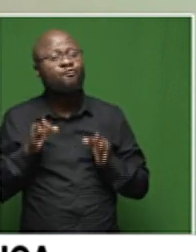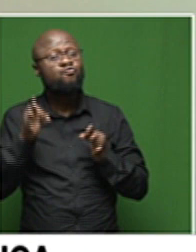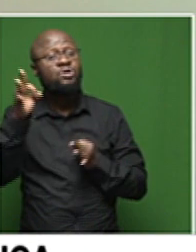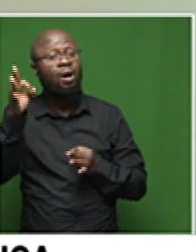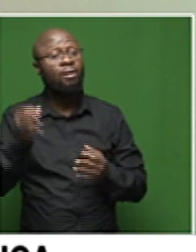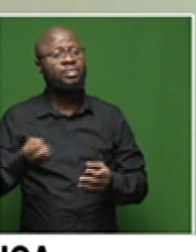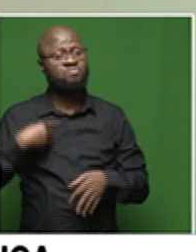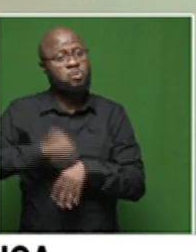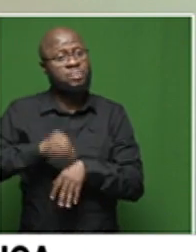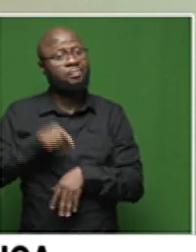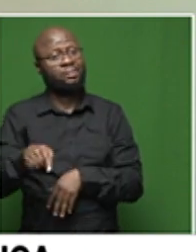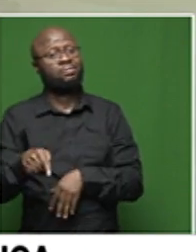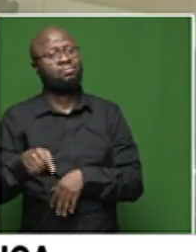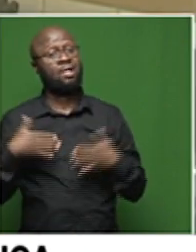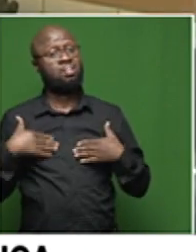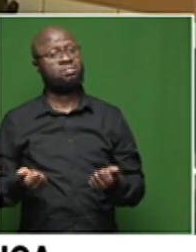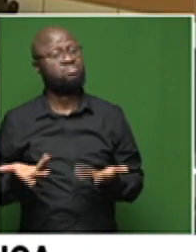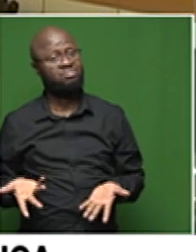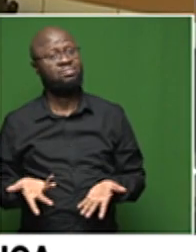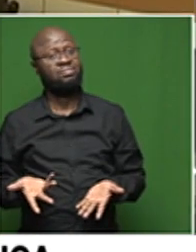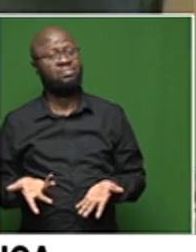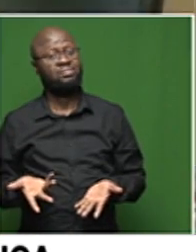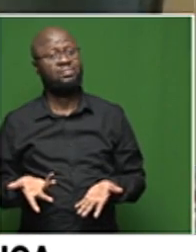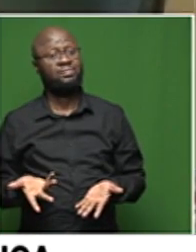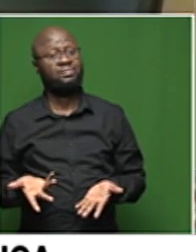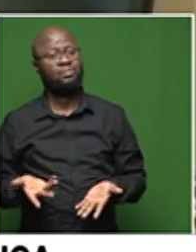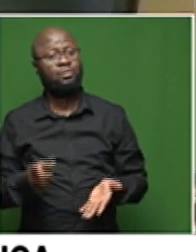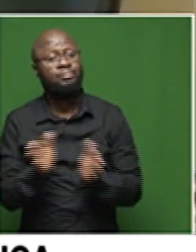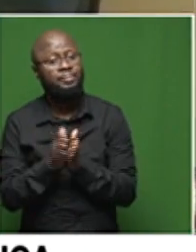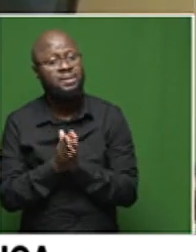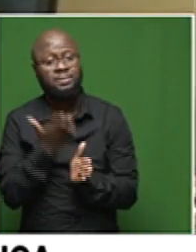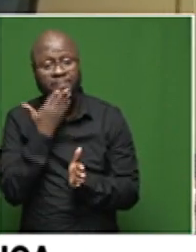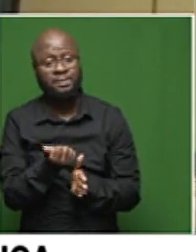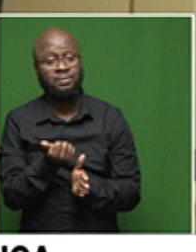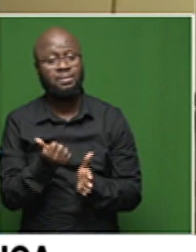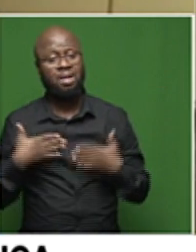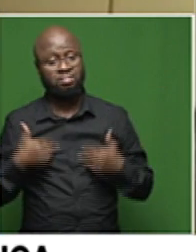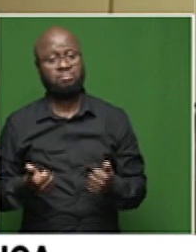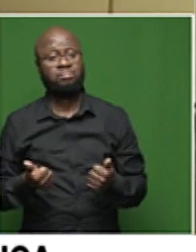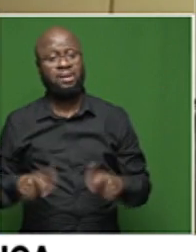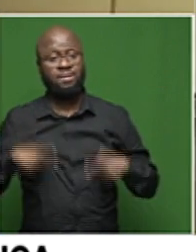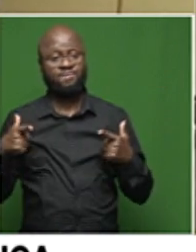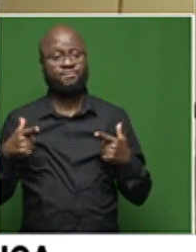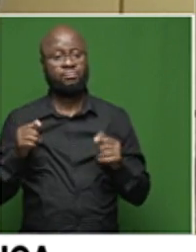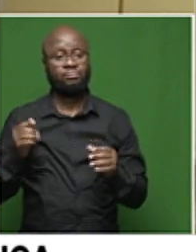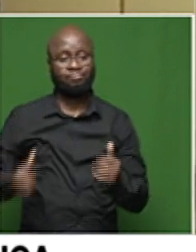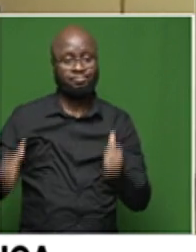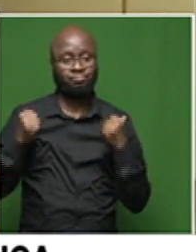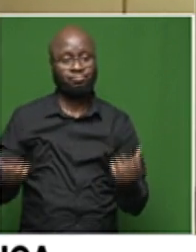people to live a very very healthy lifestyle and also do some exercises just to prevent,